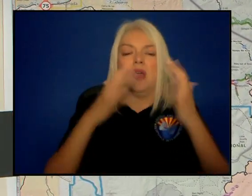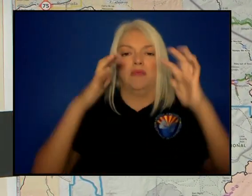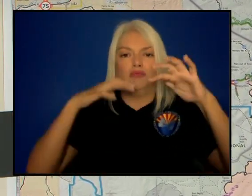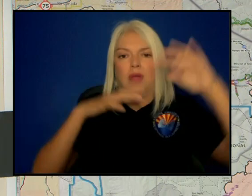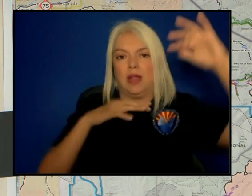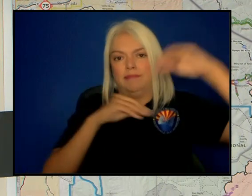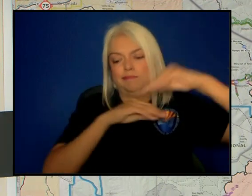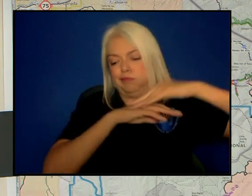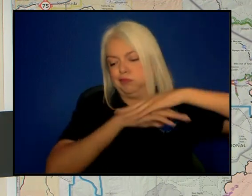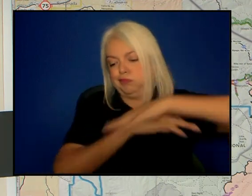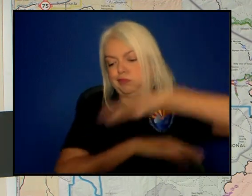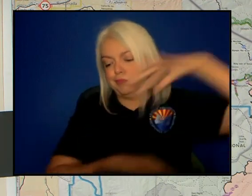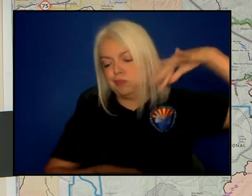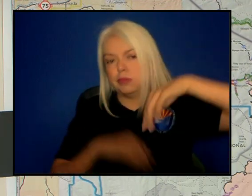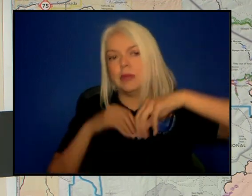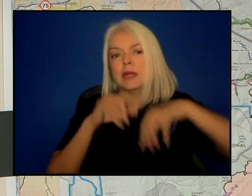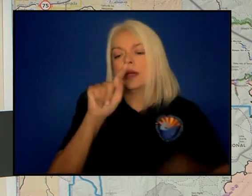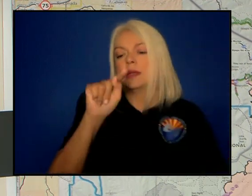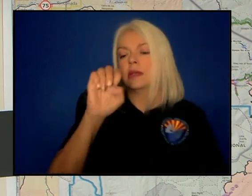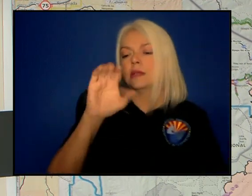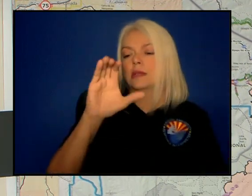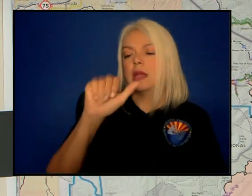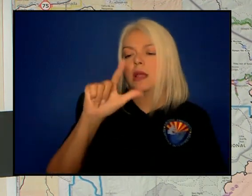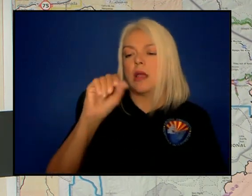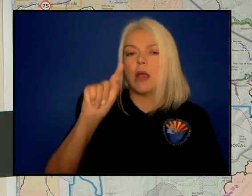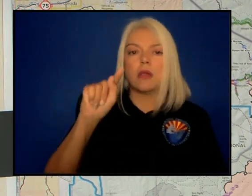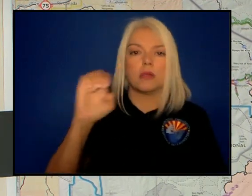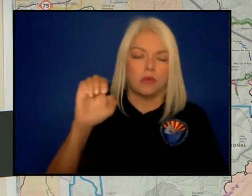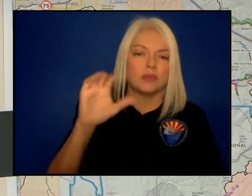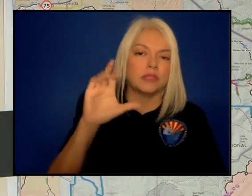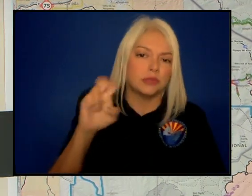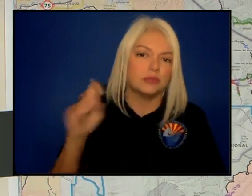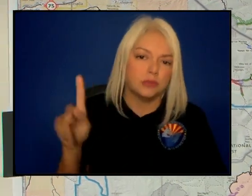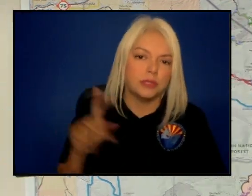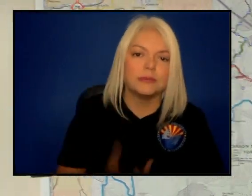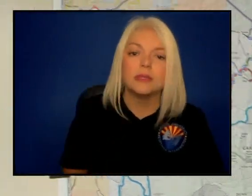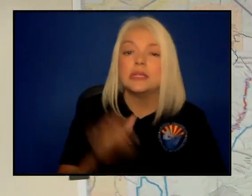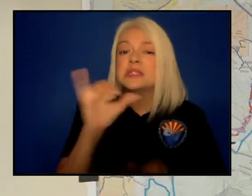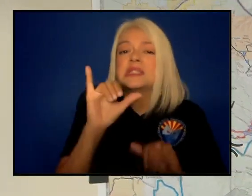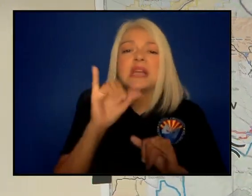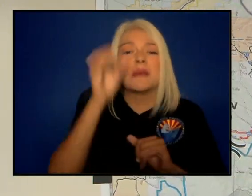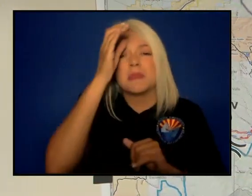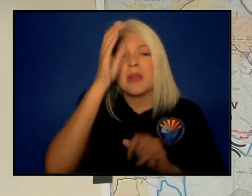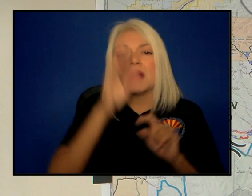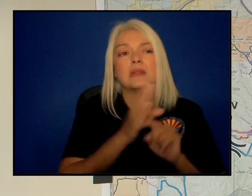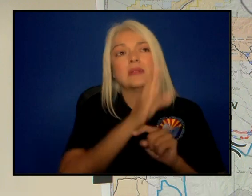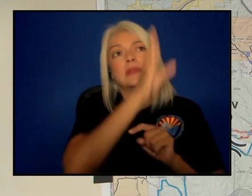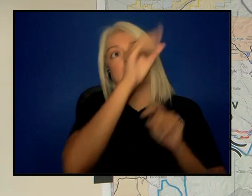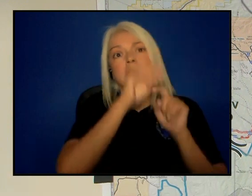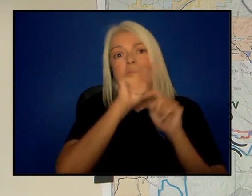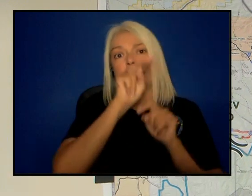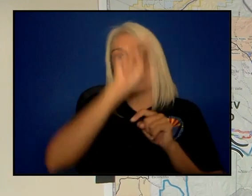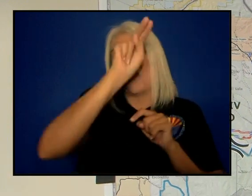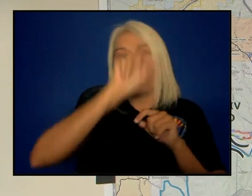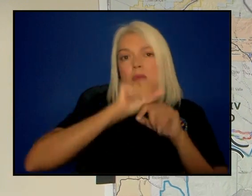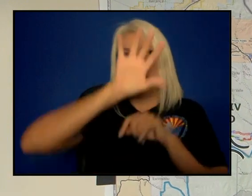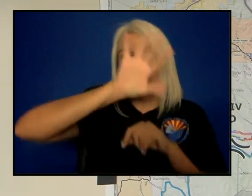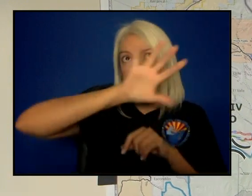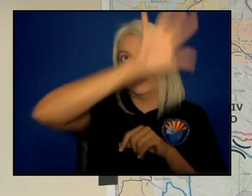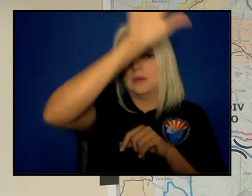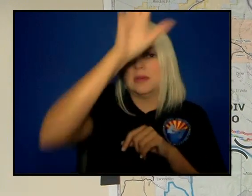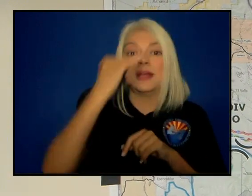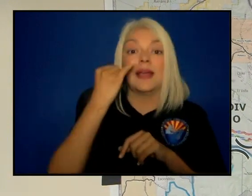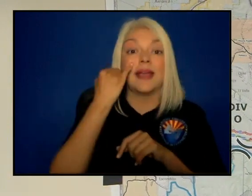in Tecolote Creek. The same thing is going to happen as we get up into Mora County today. If we get some stuff